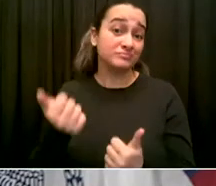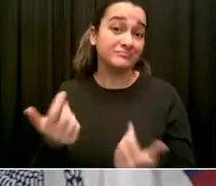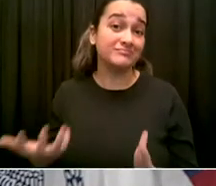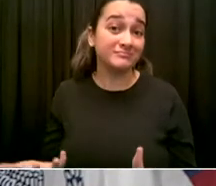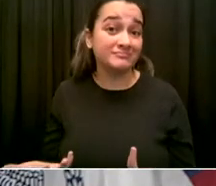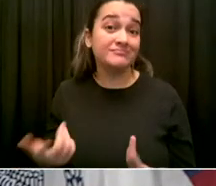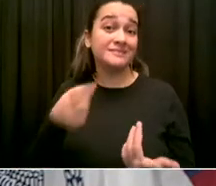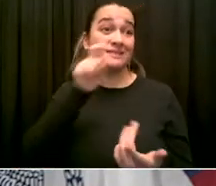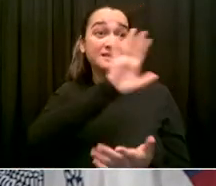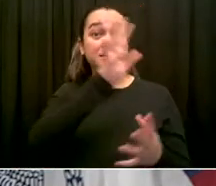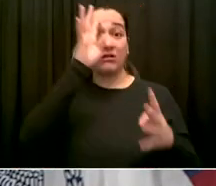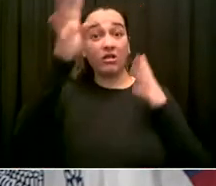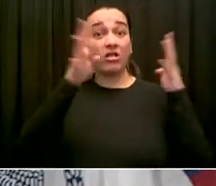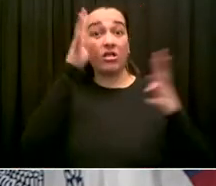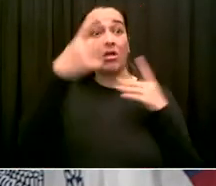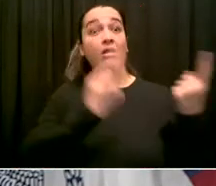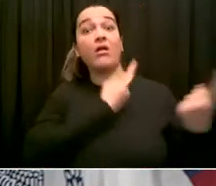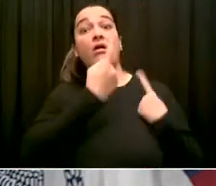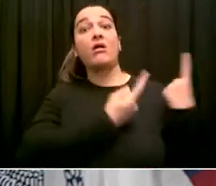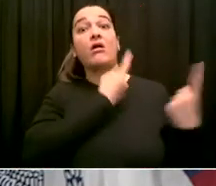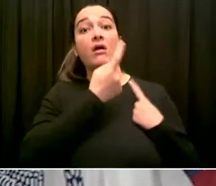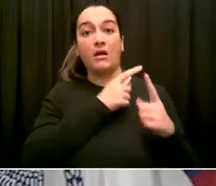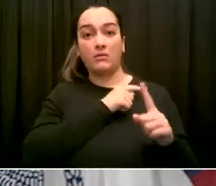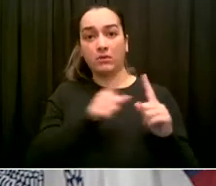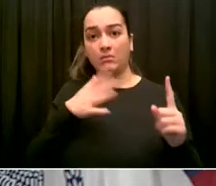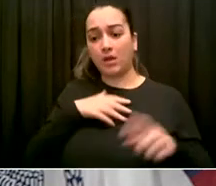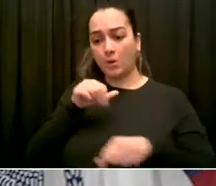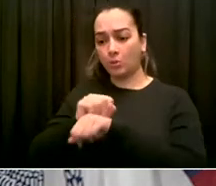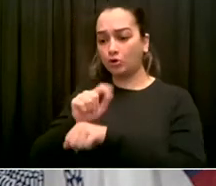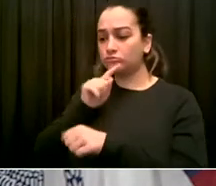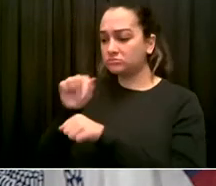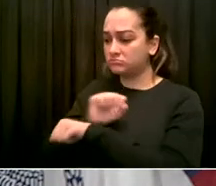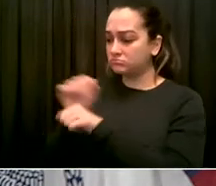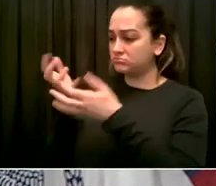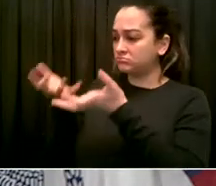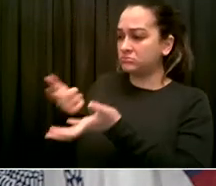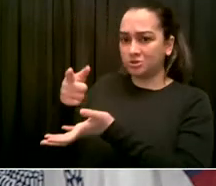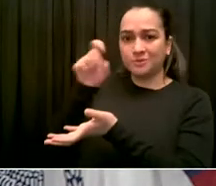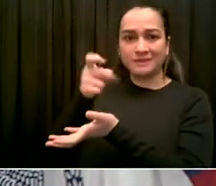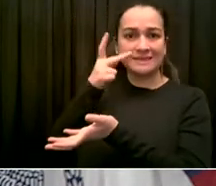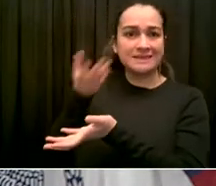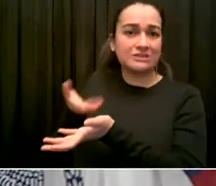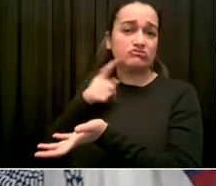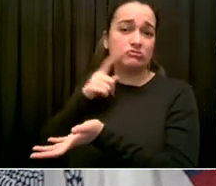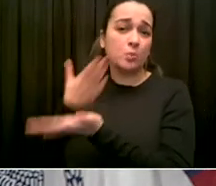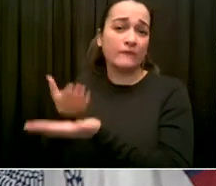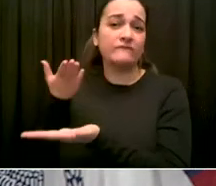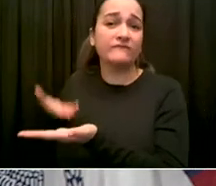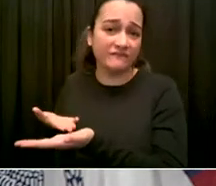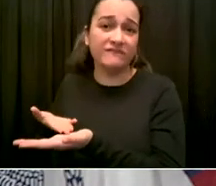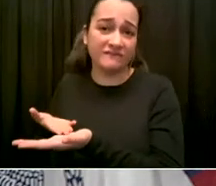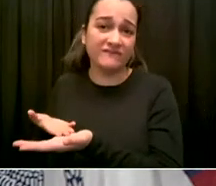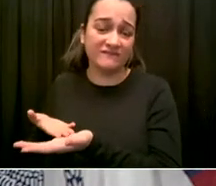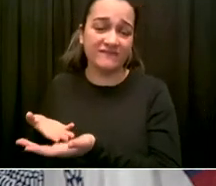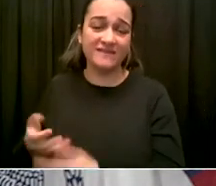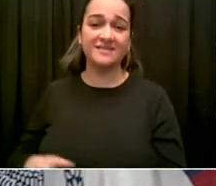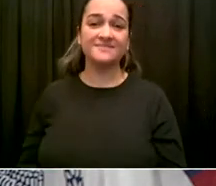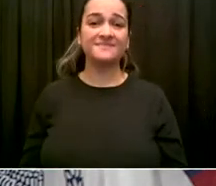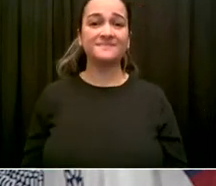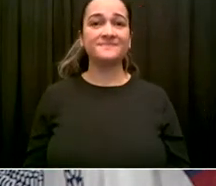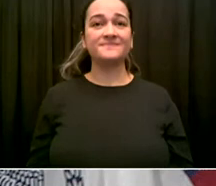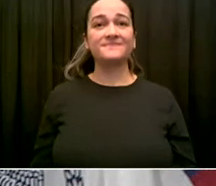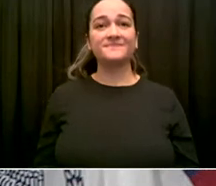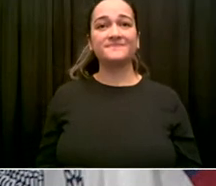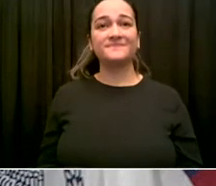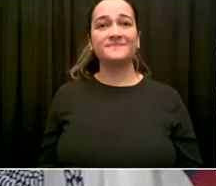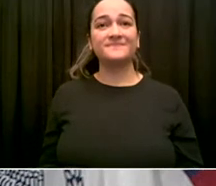The issue here is a profound one. This is what we're hearing now in this new report. The